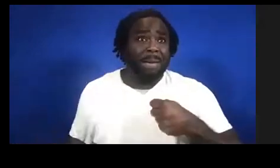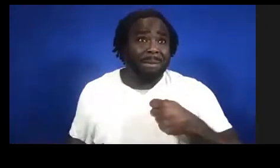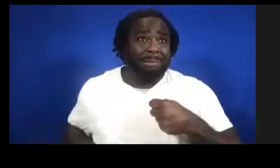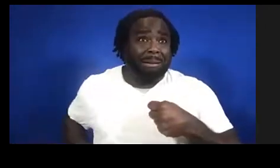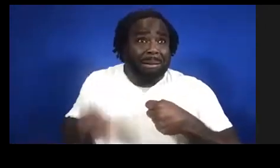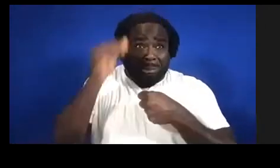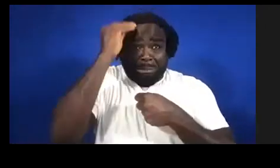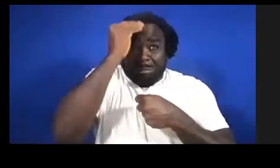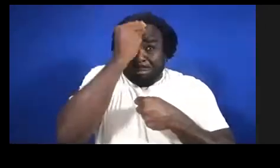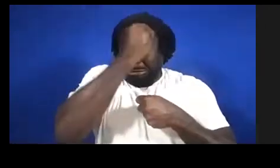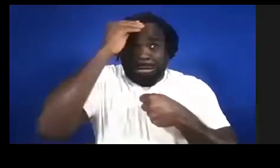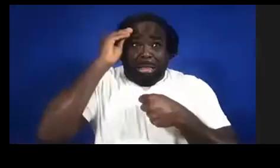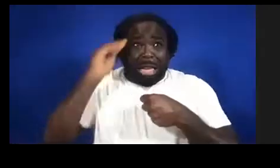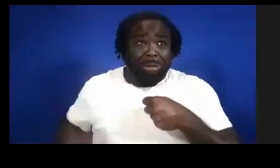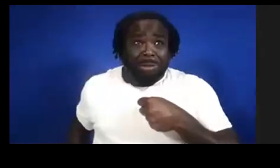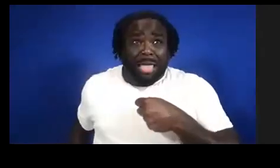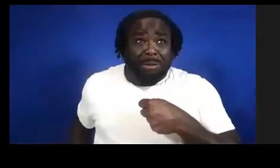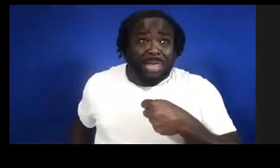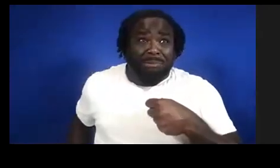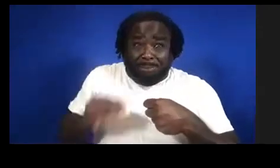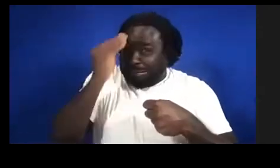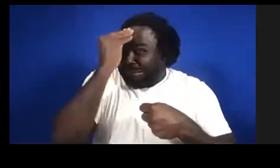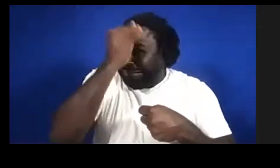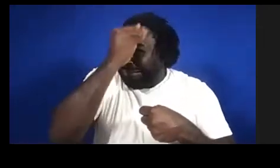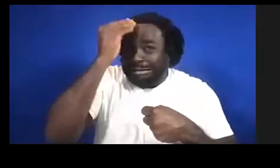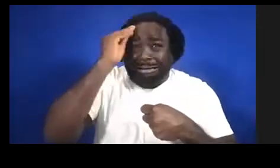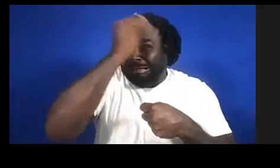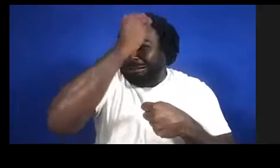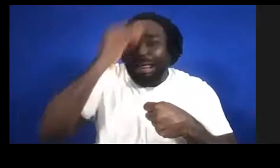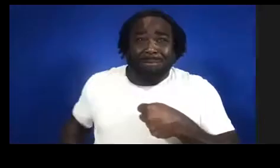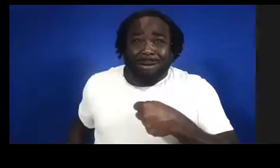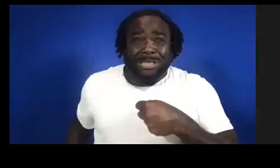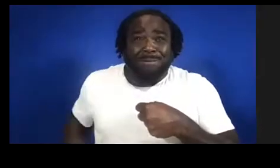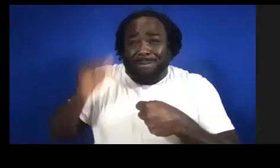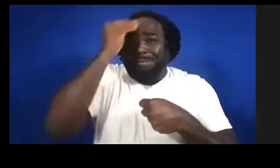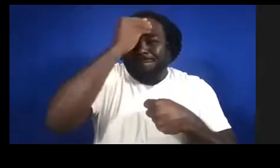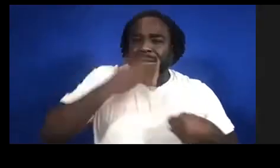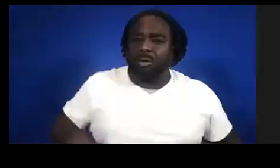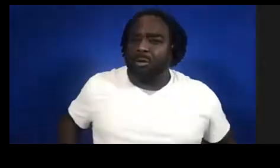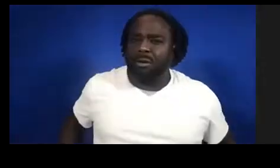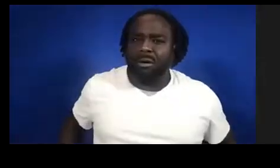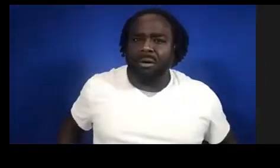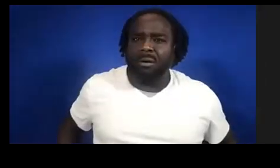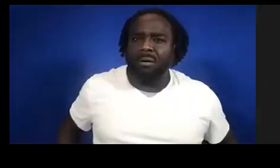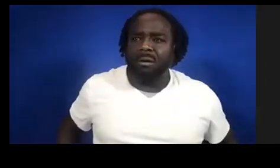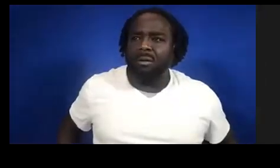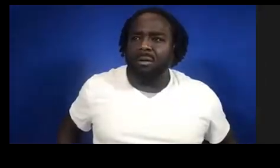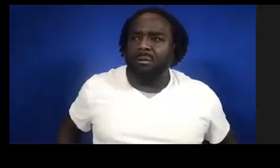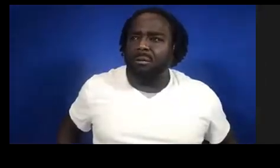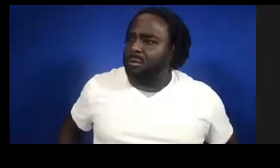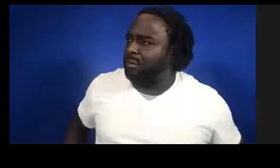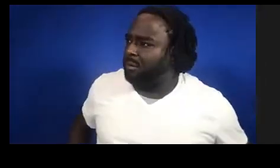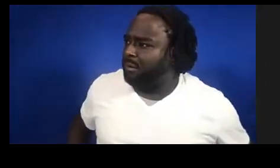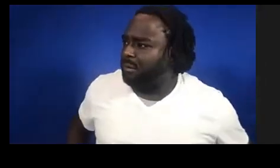I'm there doing my thing. He's there. He's sweating bullets. He's sweating bullets trying to keep up with me.